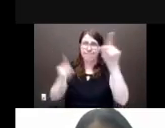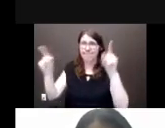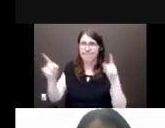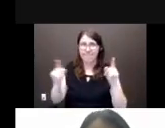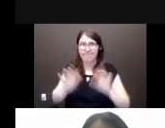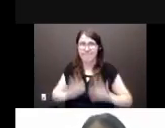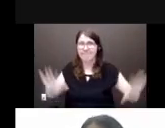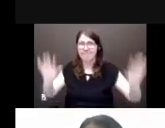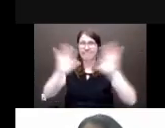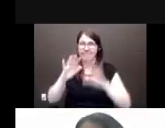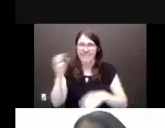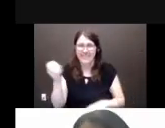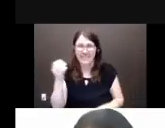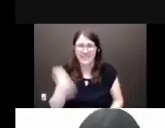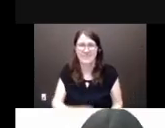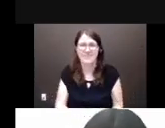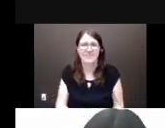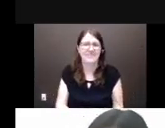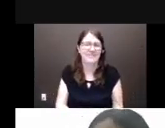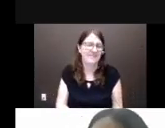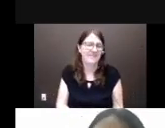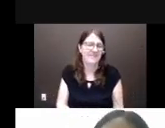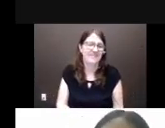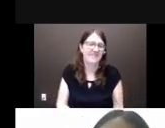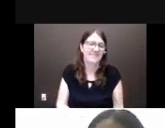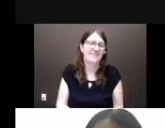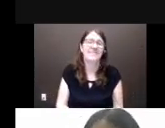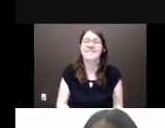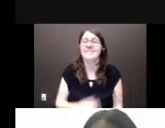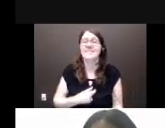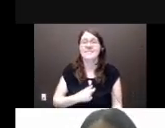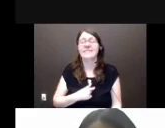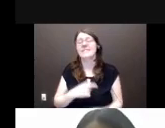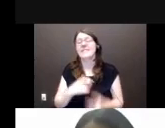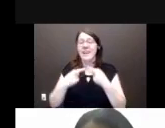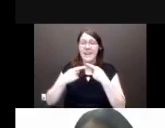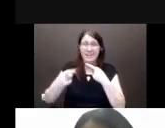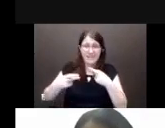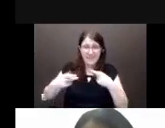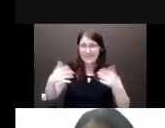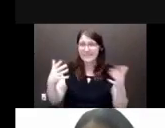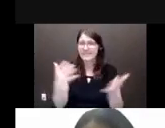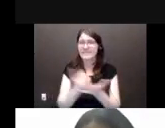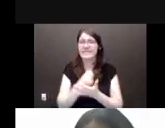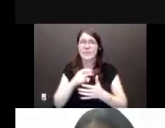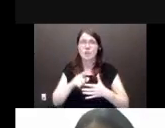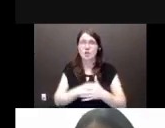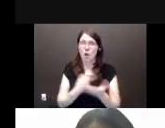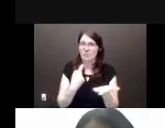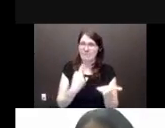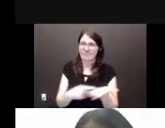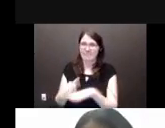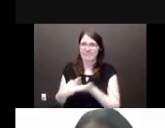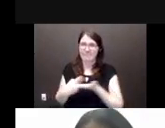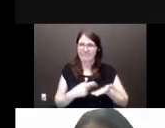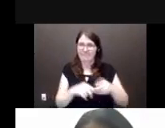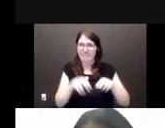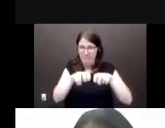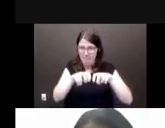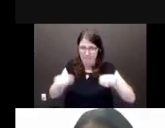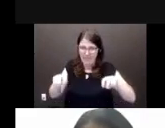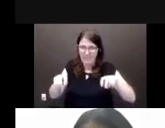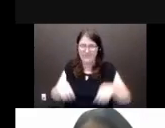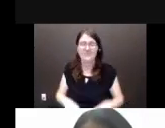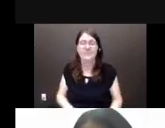the panel discussion. I won't take any more time. And the first question that we asked all of the presenters today to